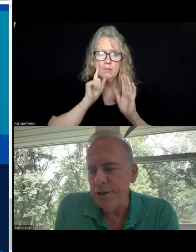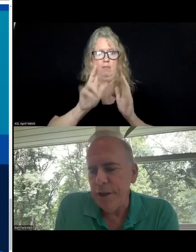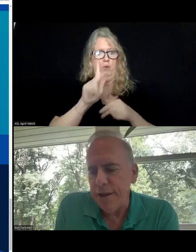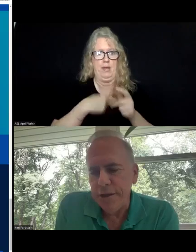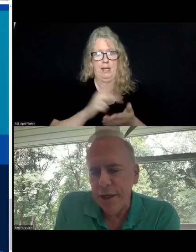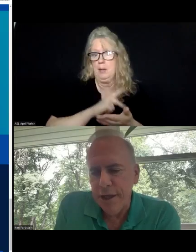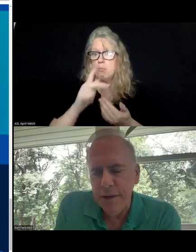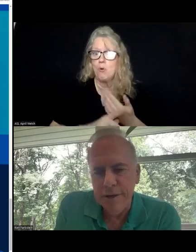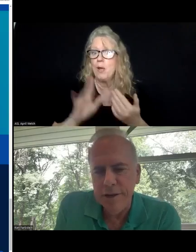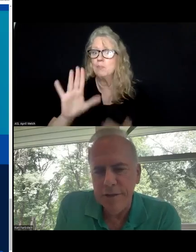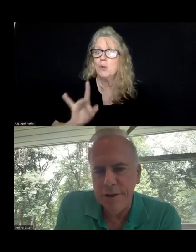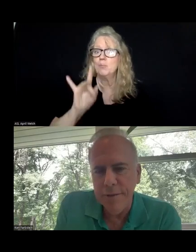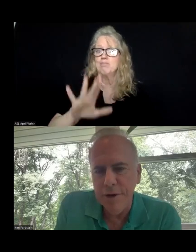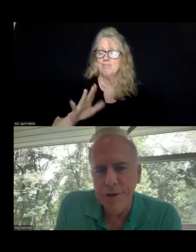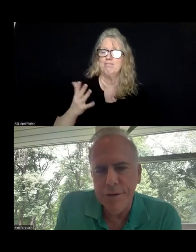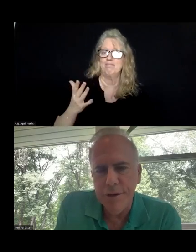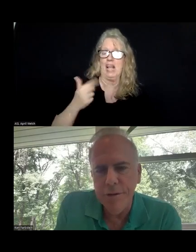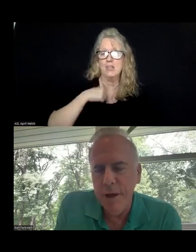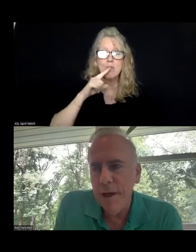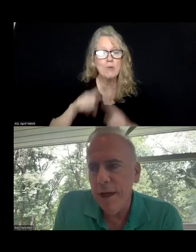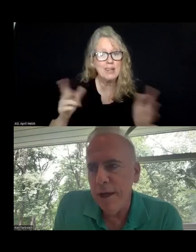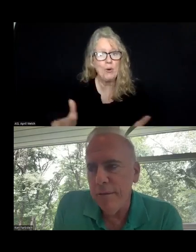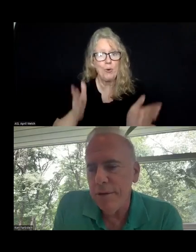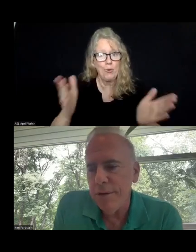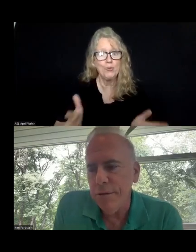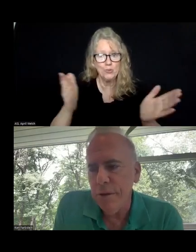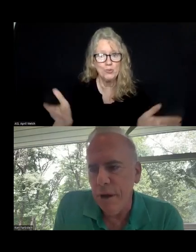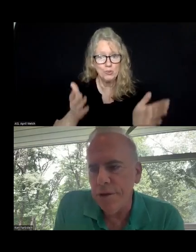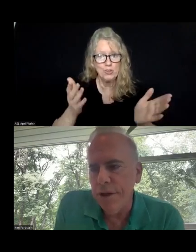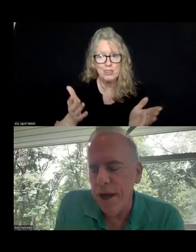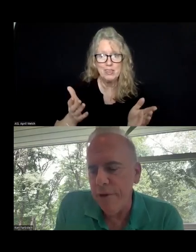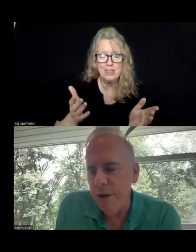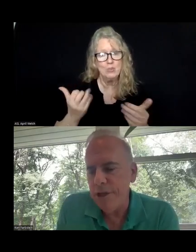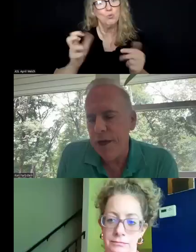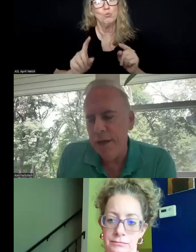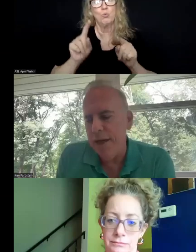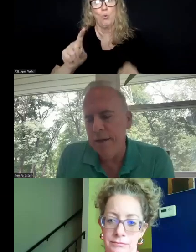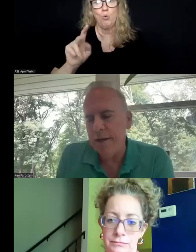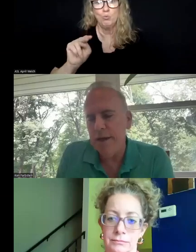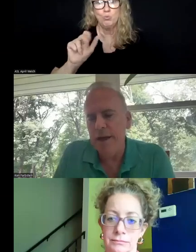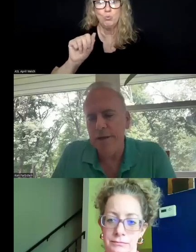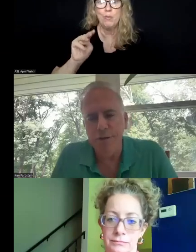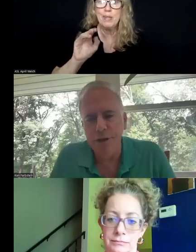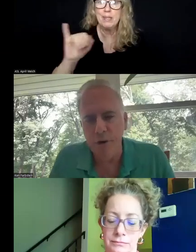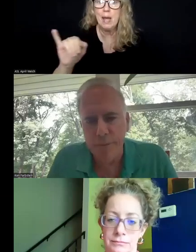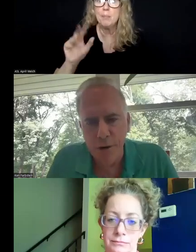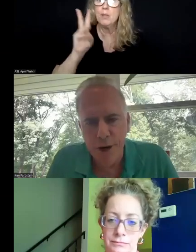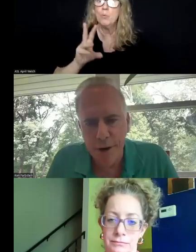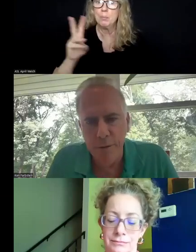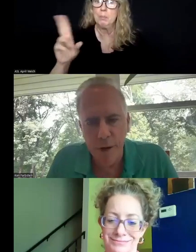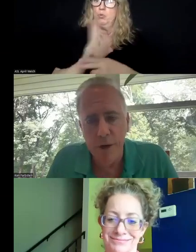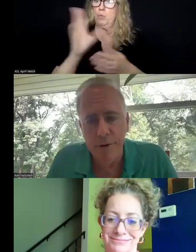So that's I just really urge you to go to the NAMI website and to use the